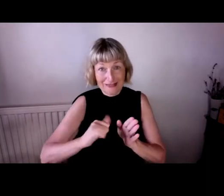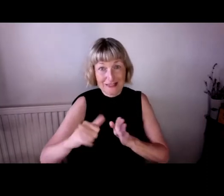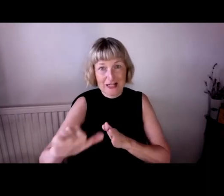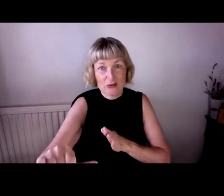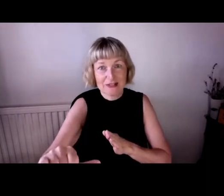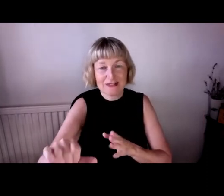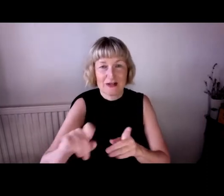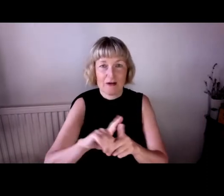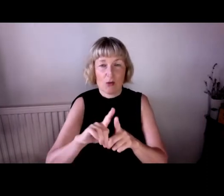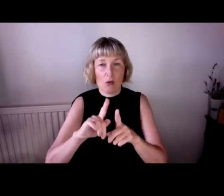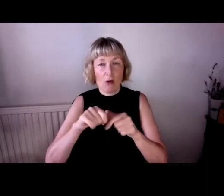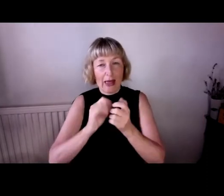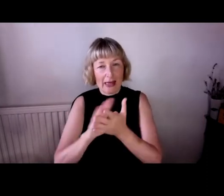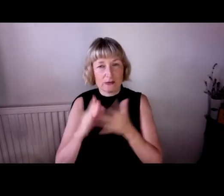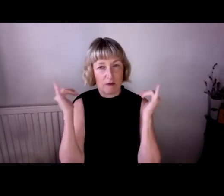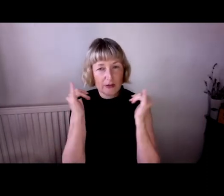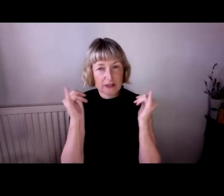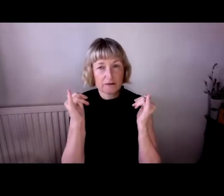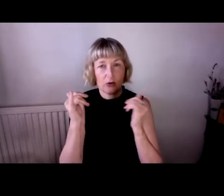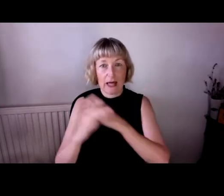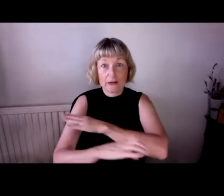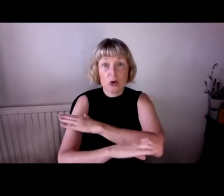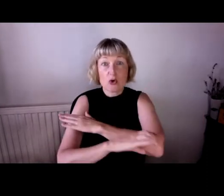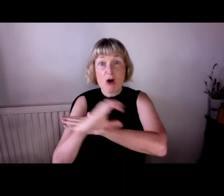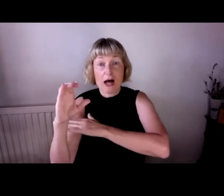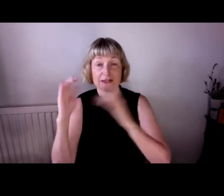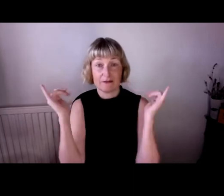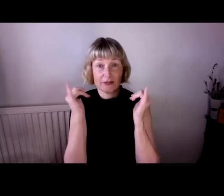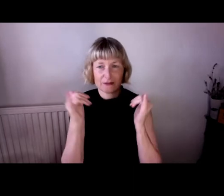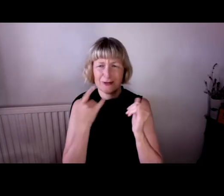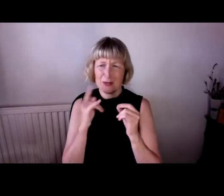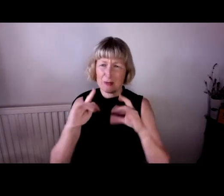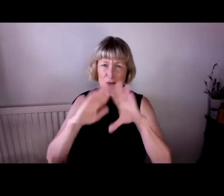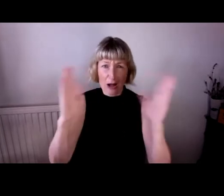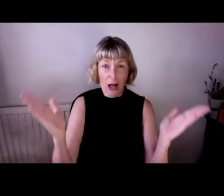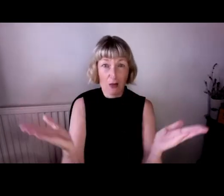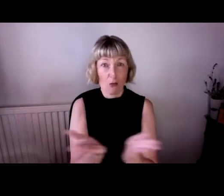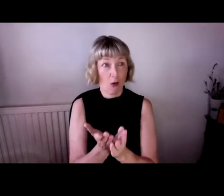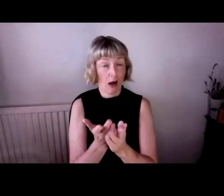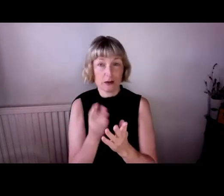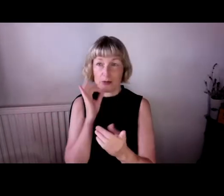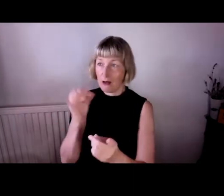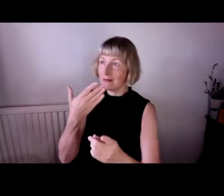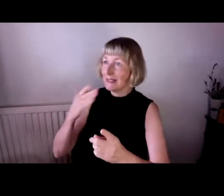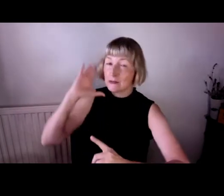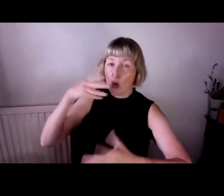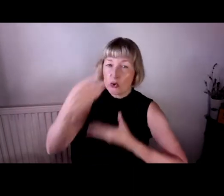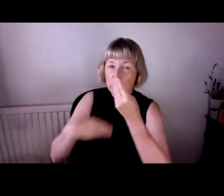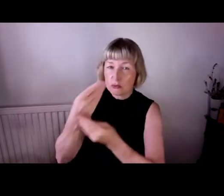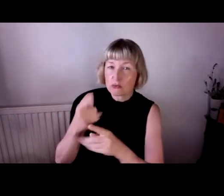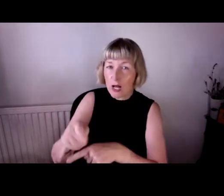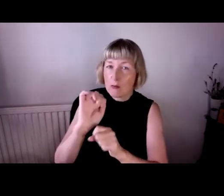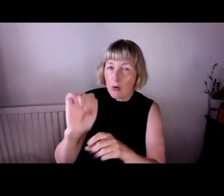International Festival, where people from all over the world are offering films and asking them for them to be audio described. This has been one of the great